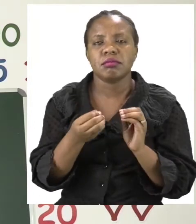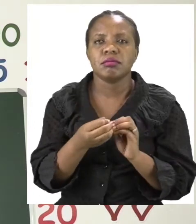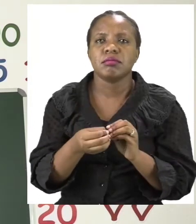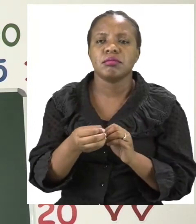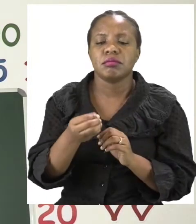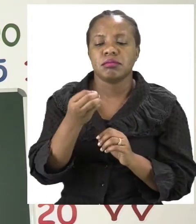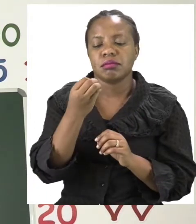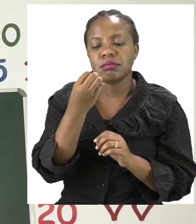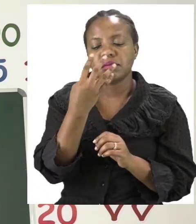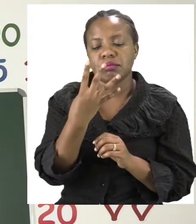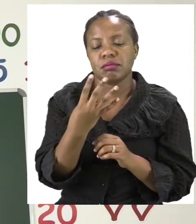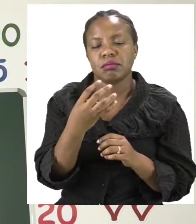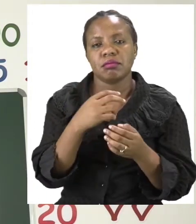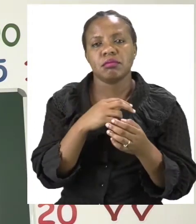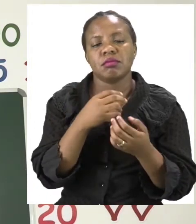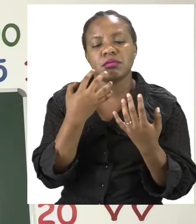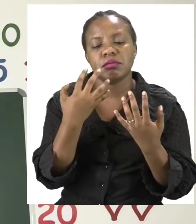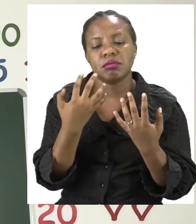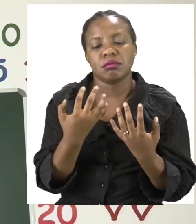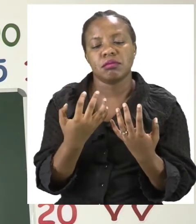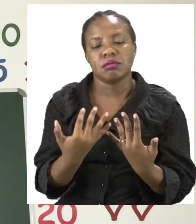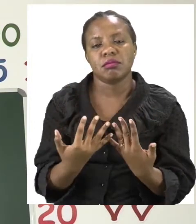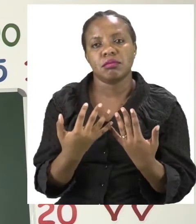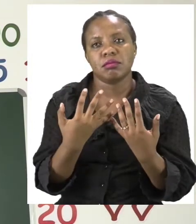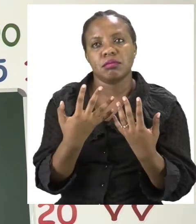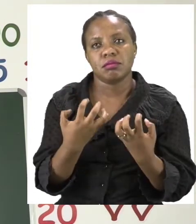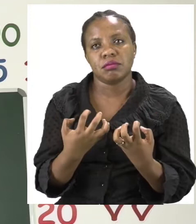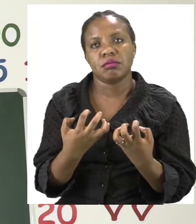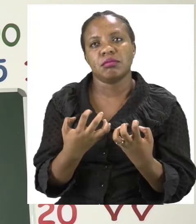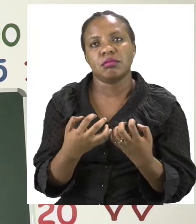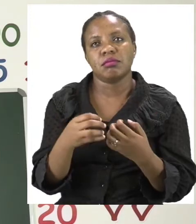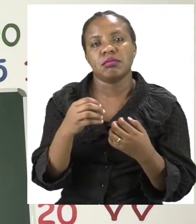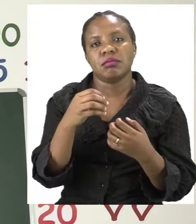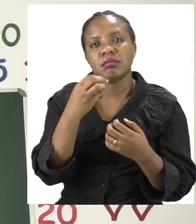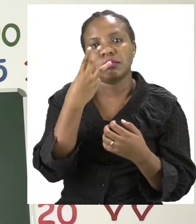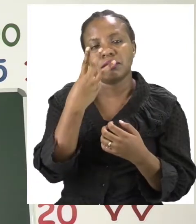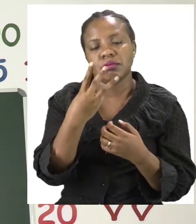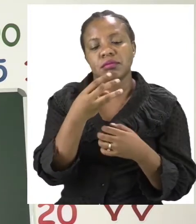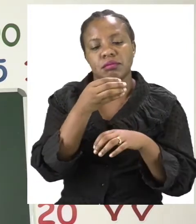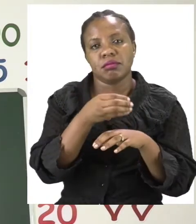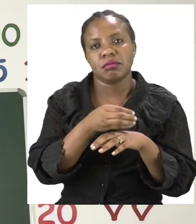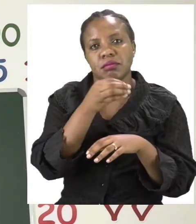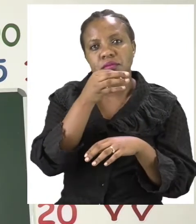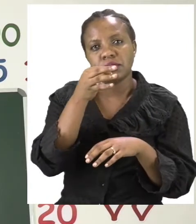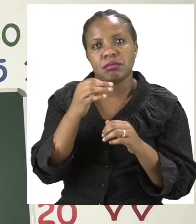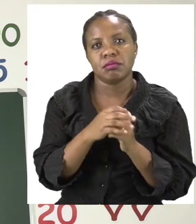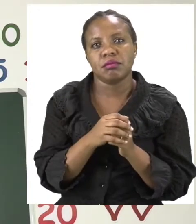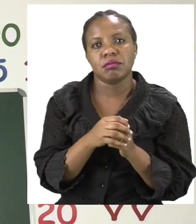need 3 counters. So we are counting on from the number 4. So we have